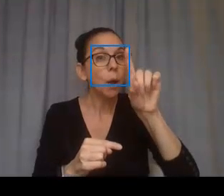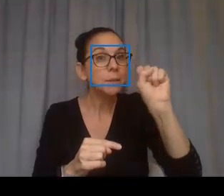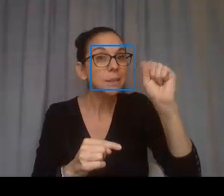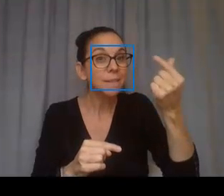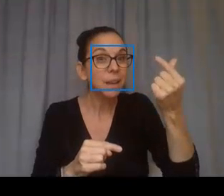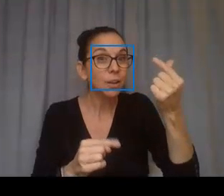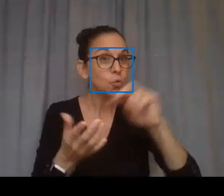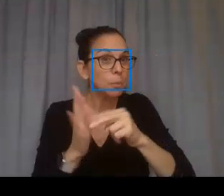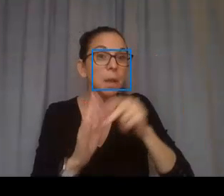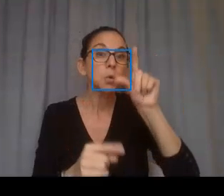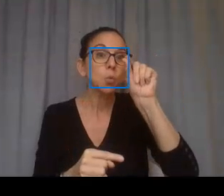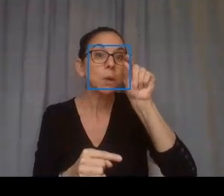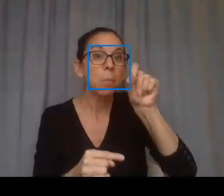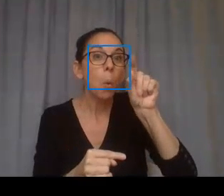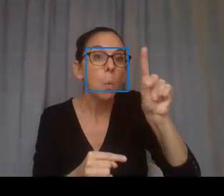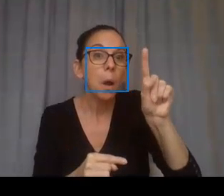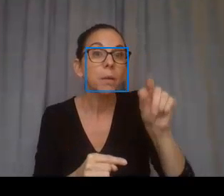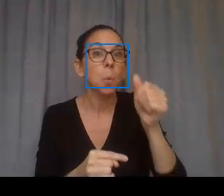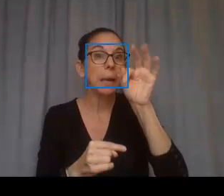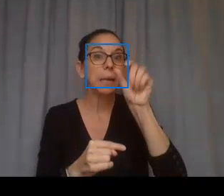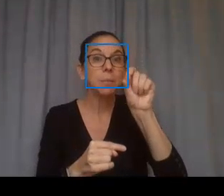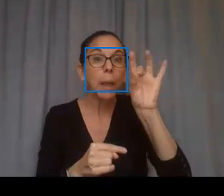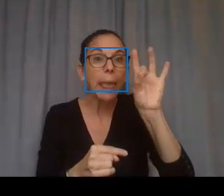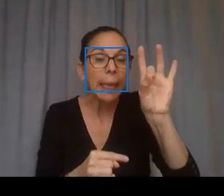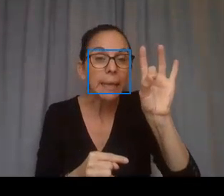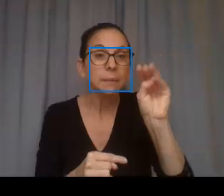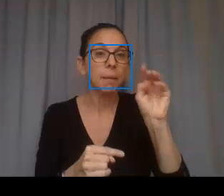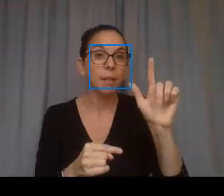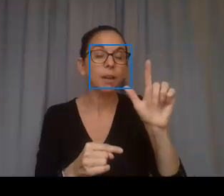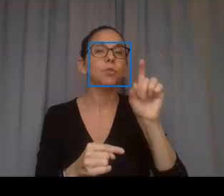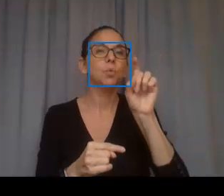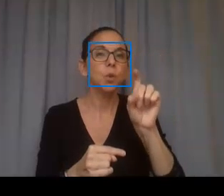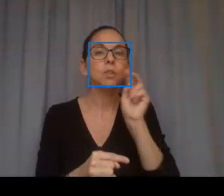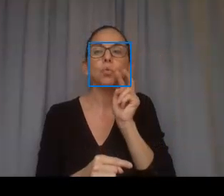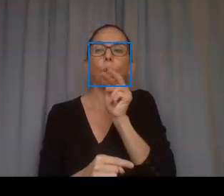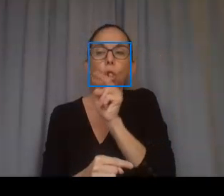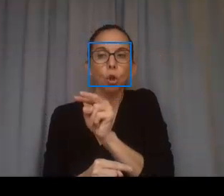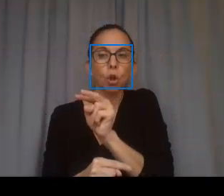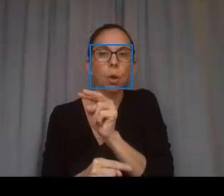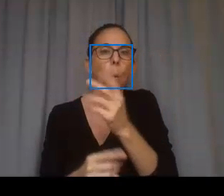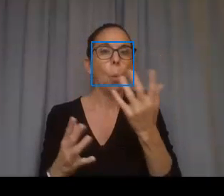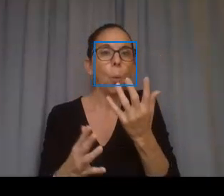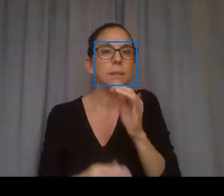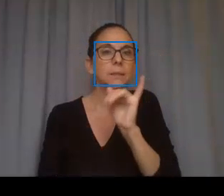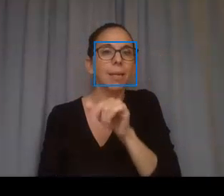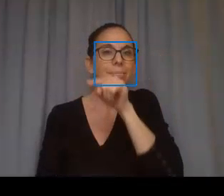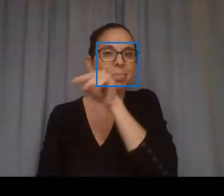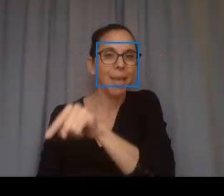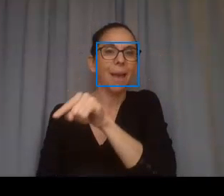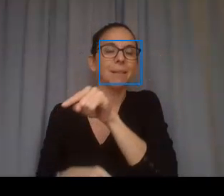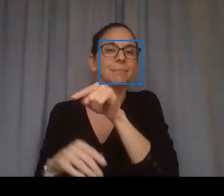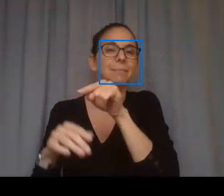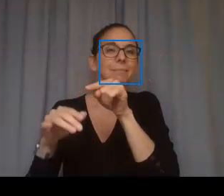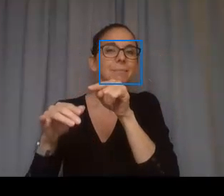not 20.1 or 19.8 milliliters? You need to read it to the level of reliability of the instrument. If you